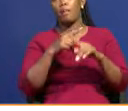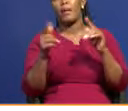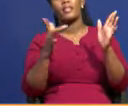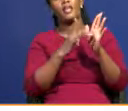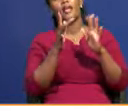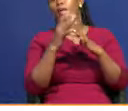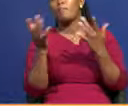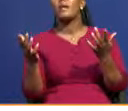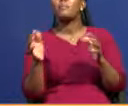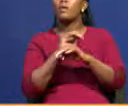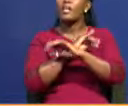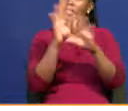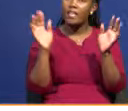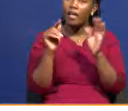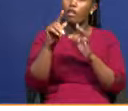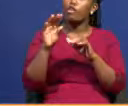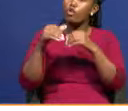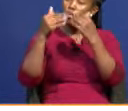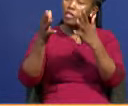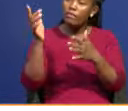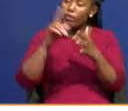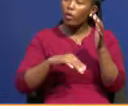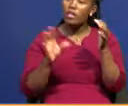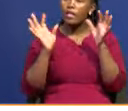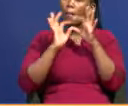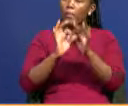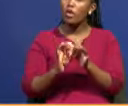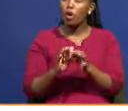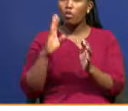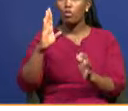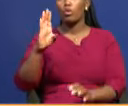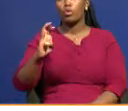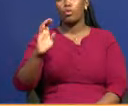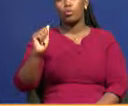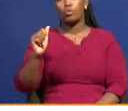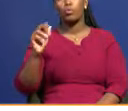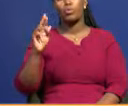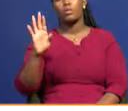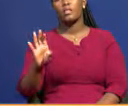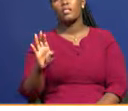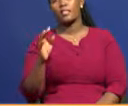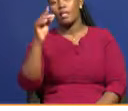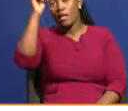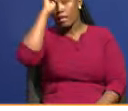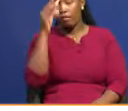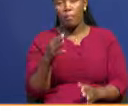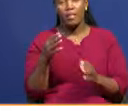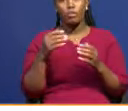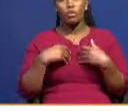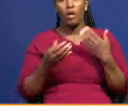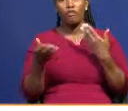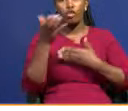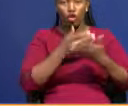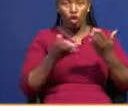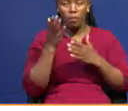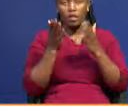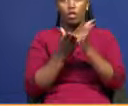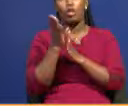you give what belongs to Caesar to Caesar. We run the government, we run the economy based on contributions